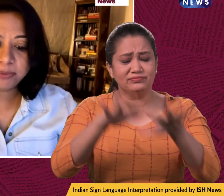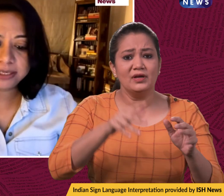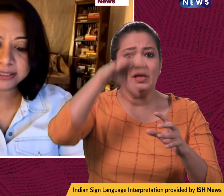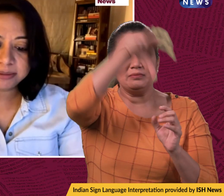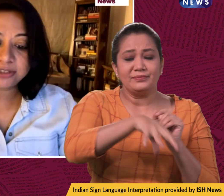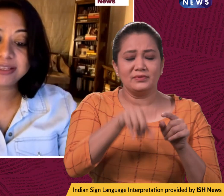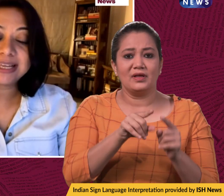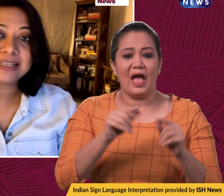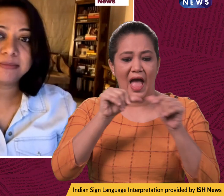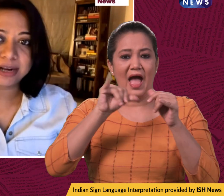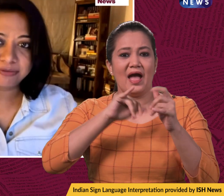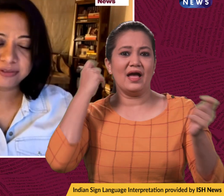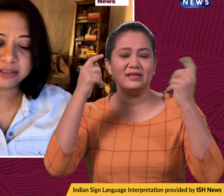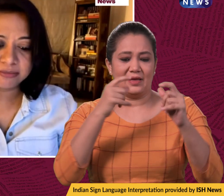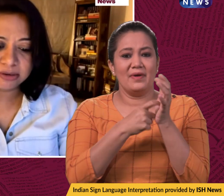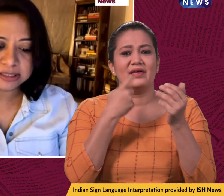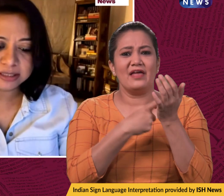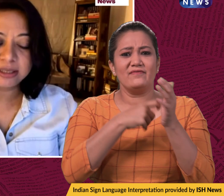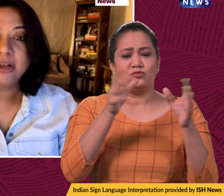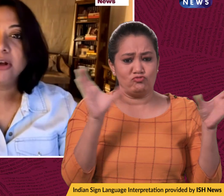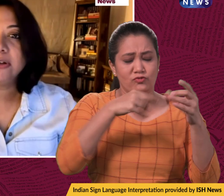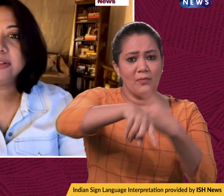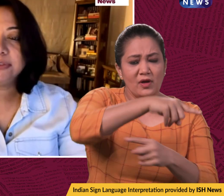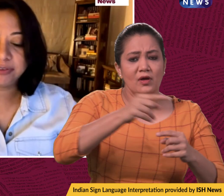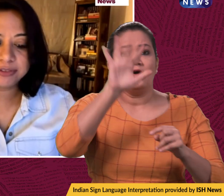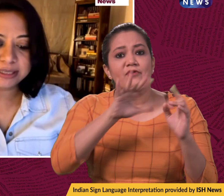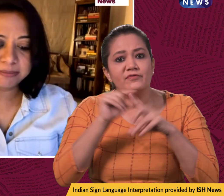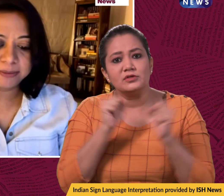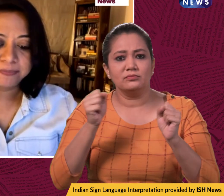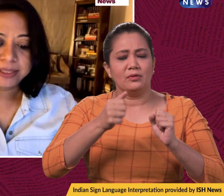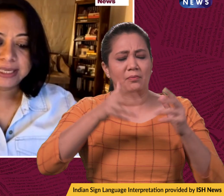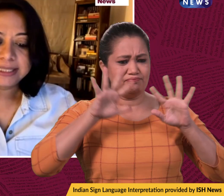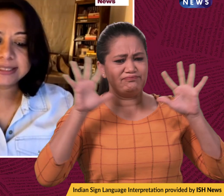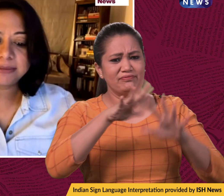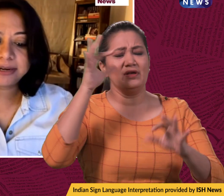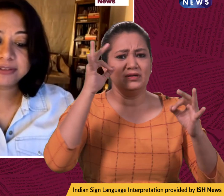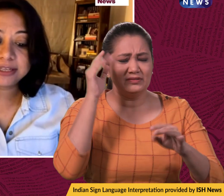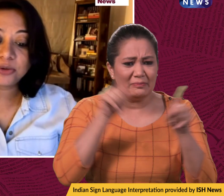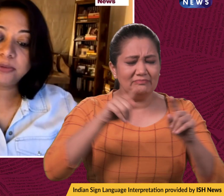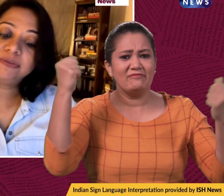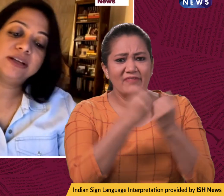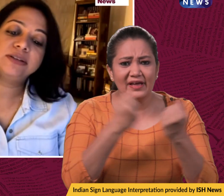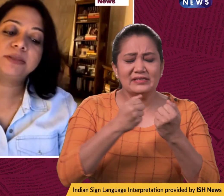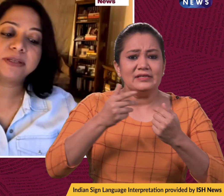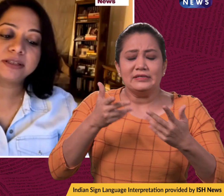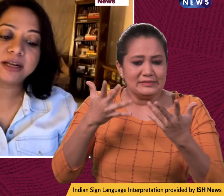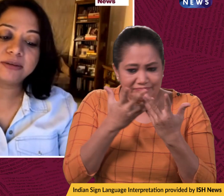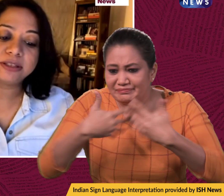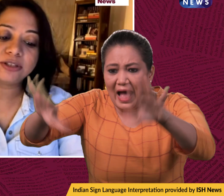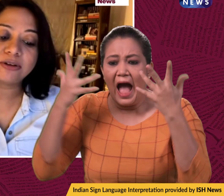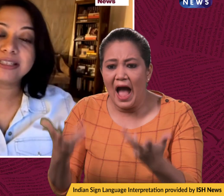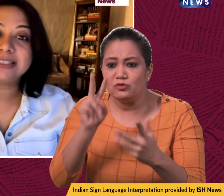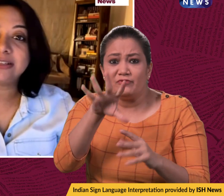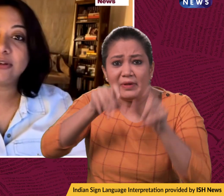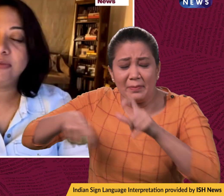company operating base of the Assam Rifles in Mohan City on the 5th of December. The Assam Rifles had to open fire to disperse the